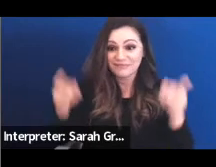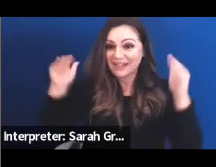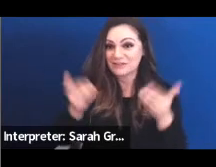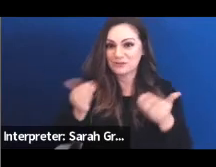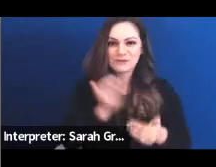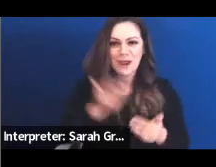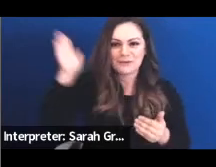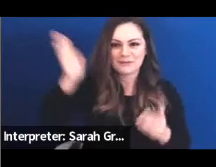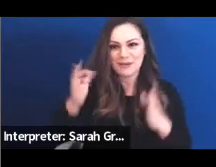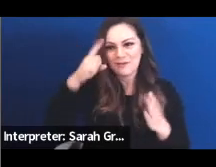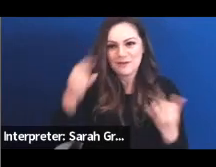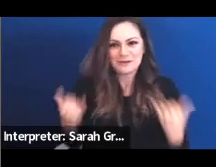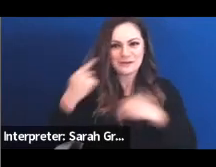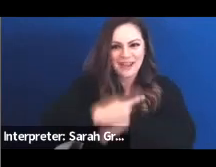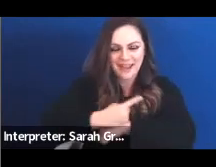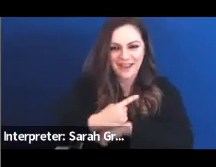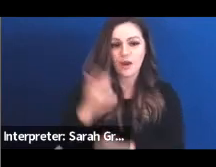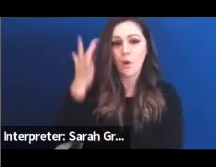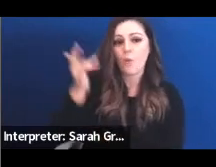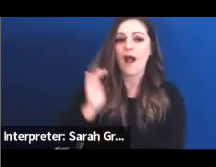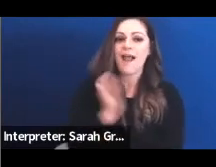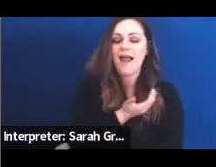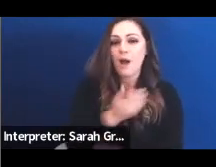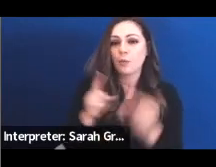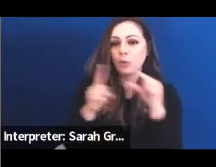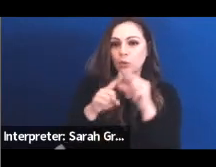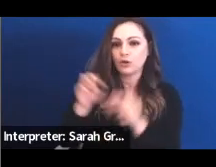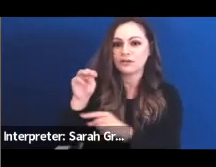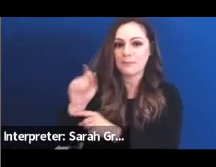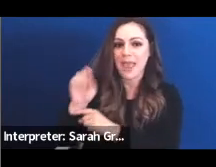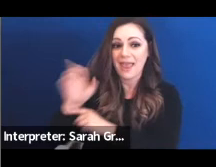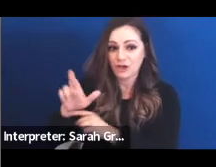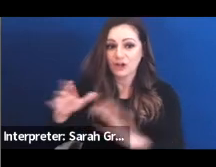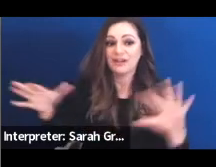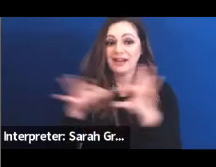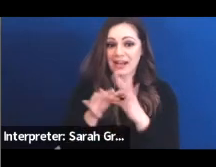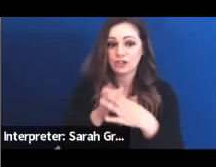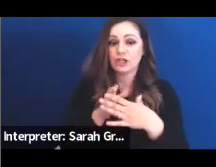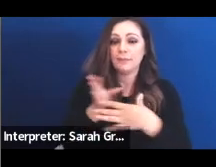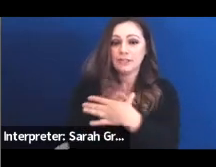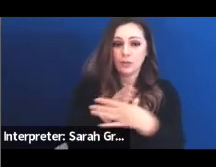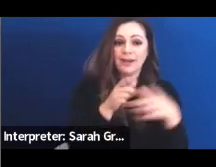today's event, Why Our Words Matter, the connection between language, stigma, and overdose.